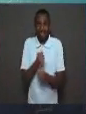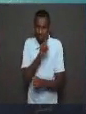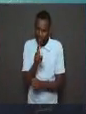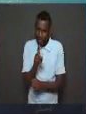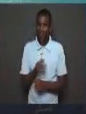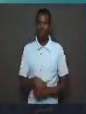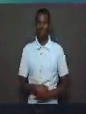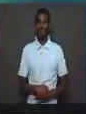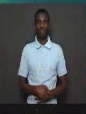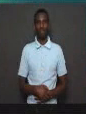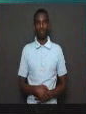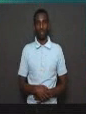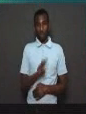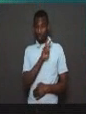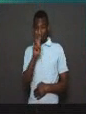you do?